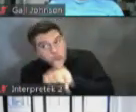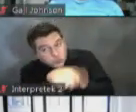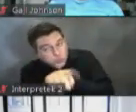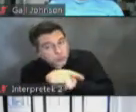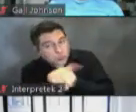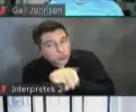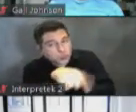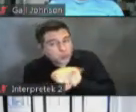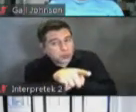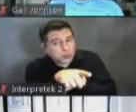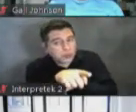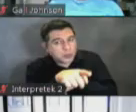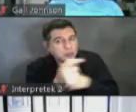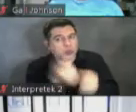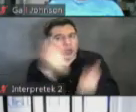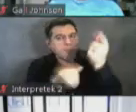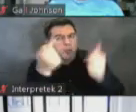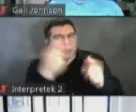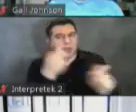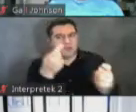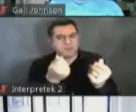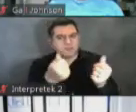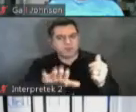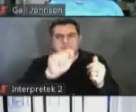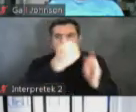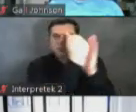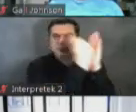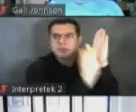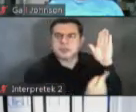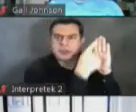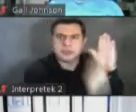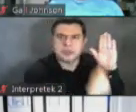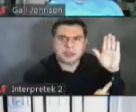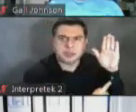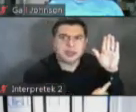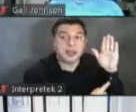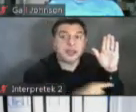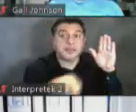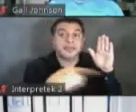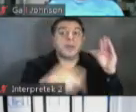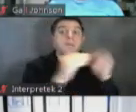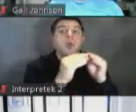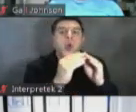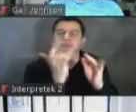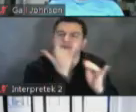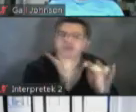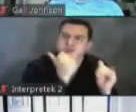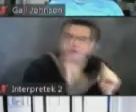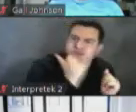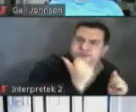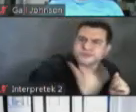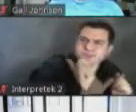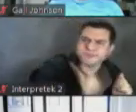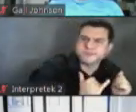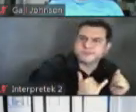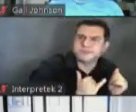list of events have errors and overstate public participation. With sincere respect for Florida Housing Coalition, I